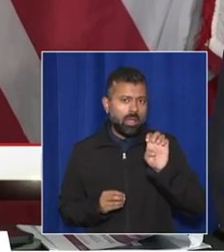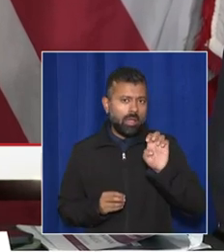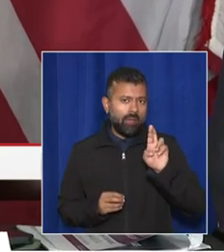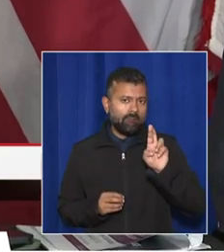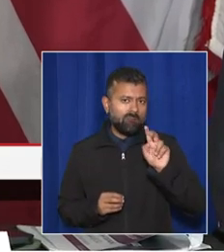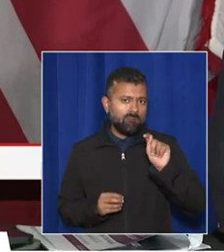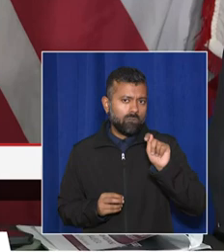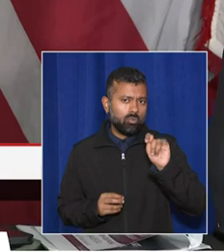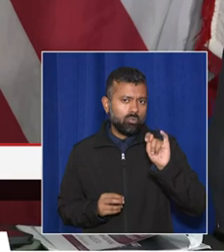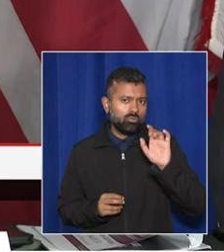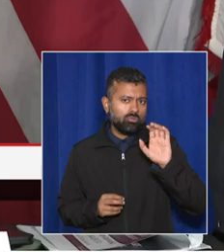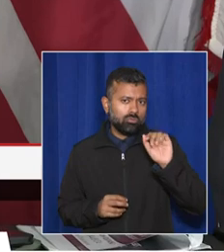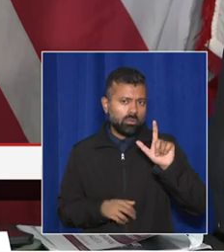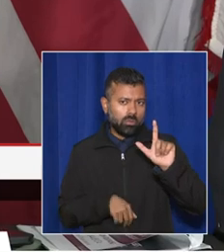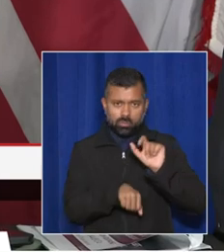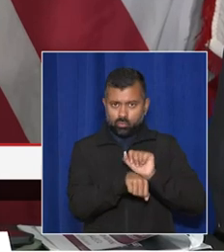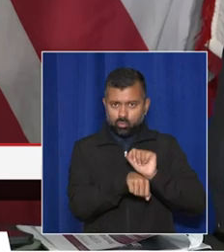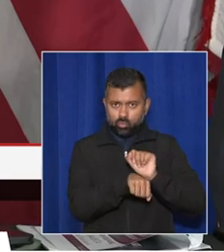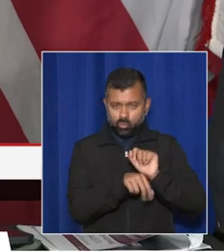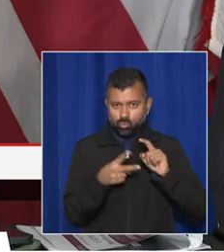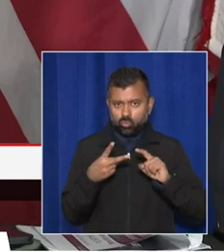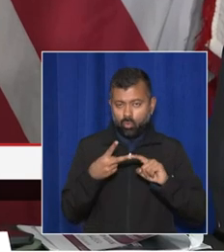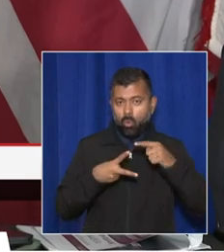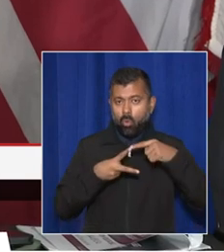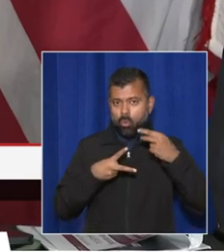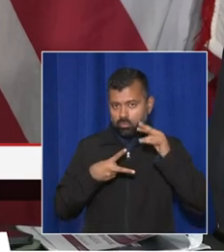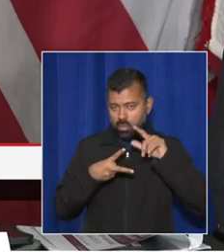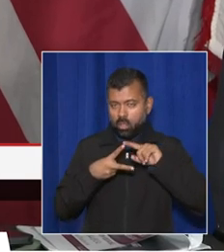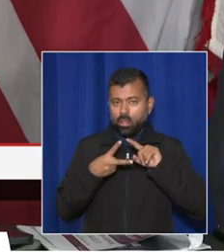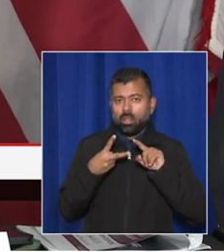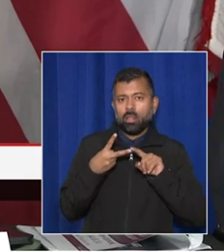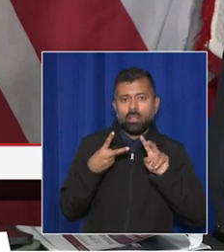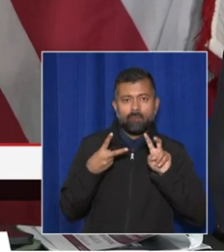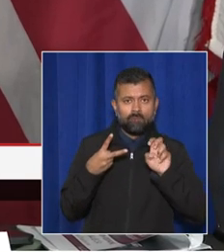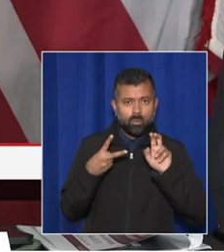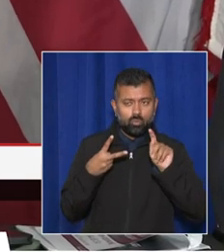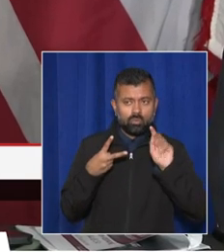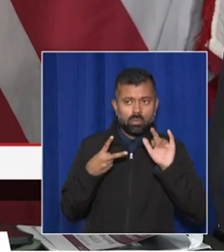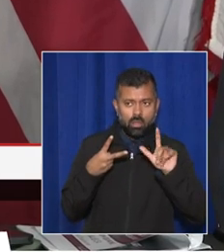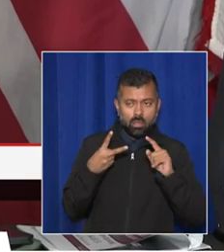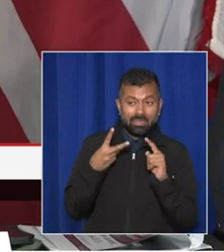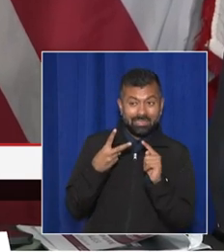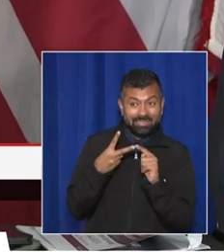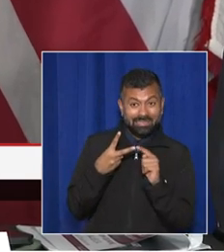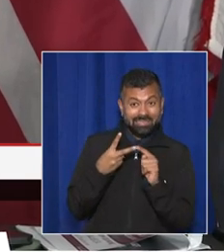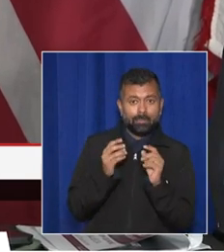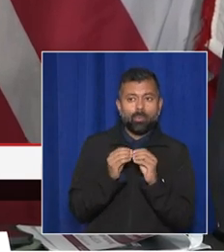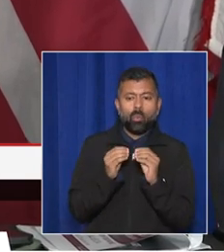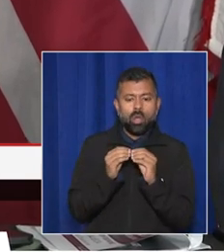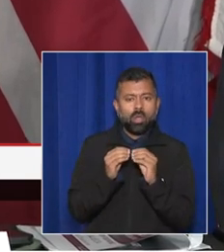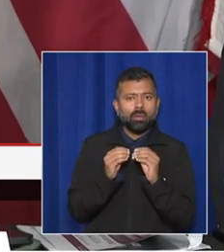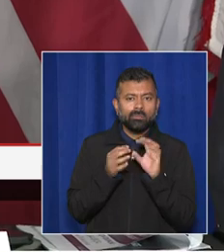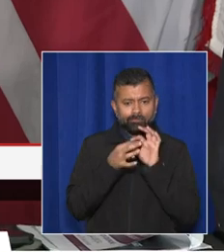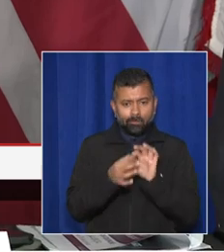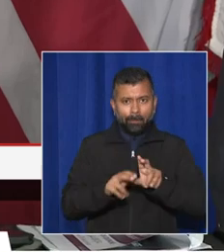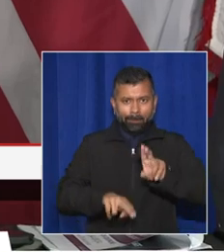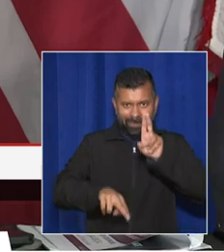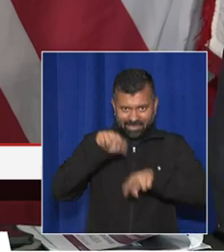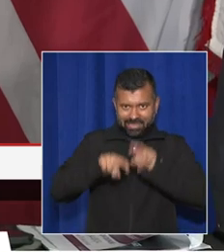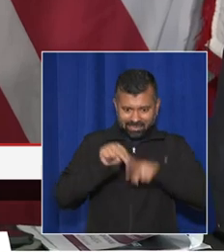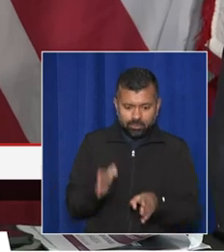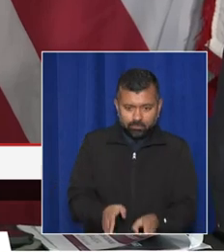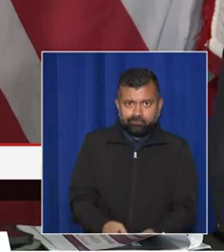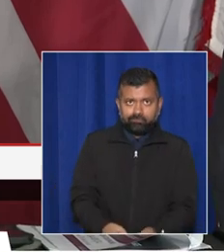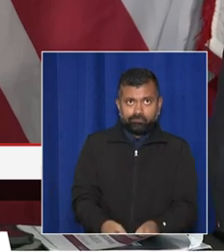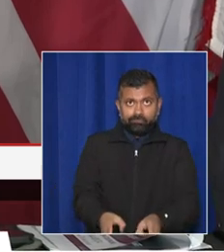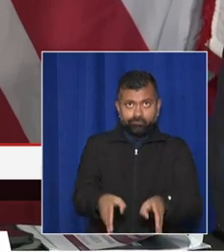that works with our contracting community to do infrastructure work where we're building new buildings. So both of those agencies